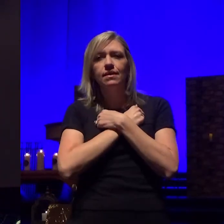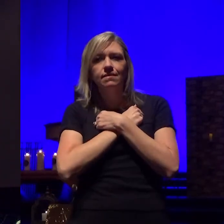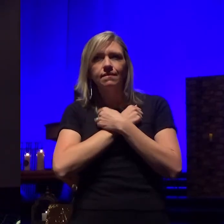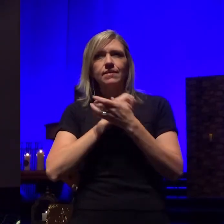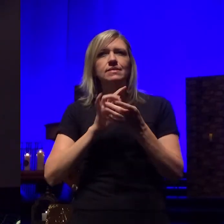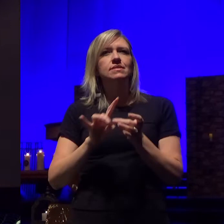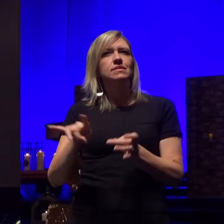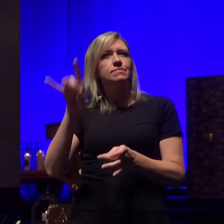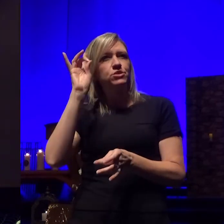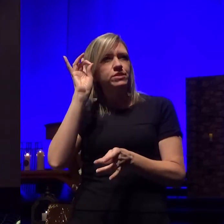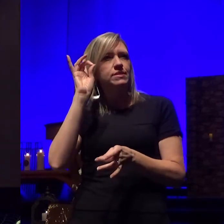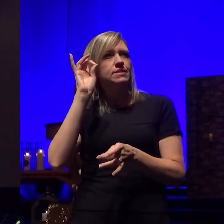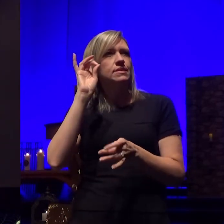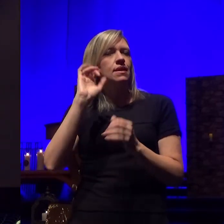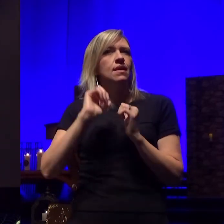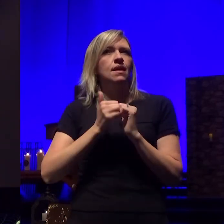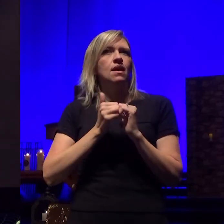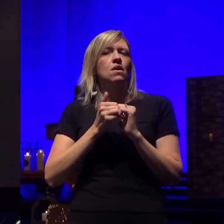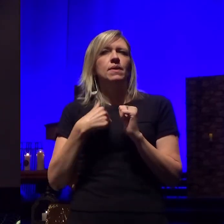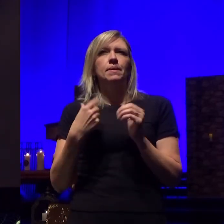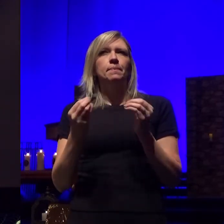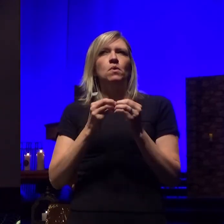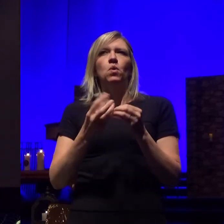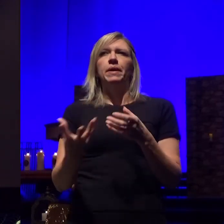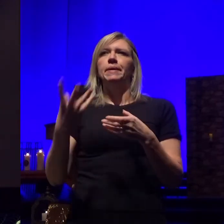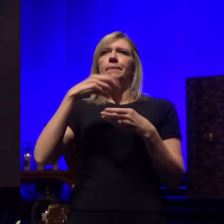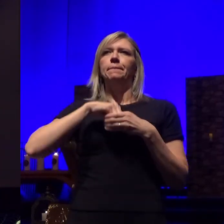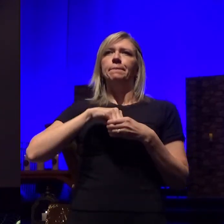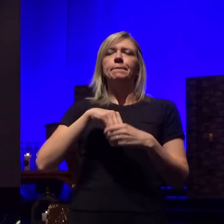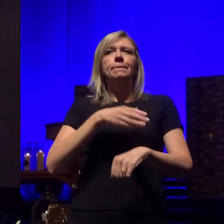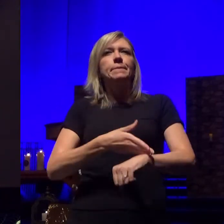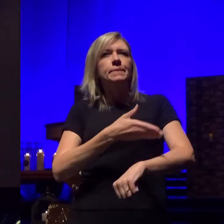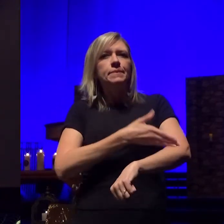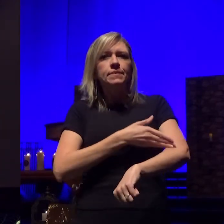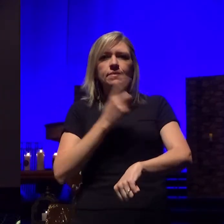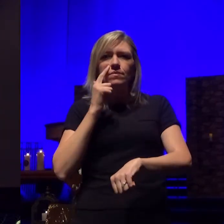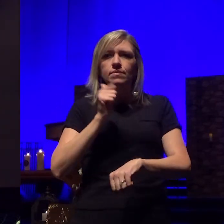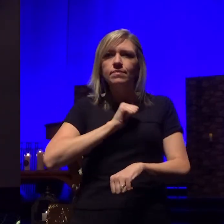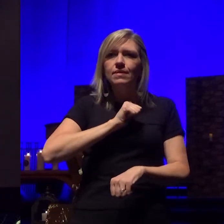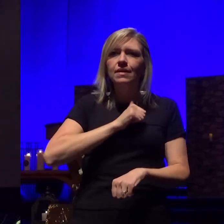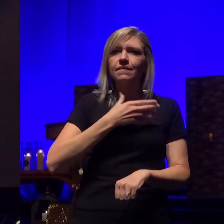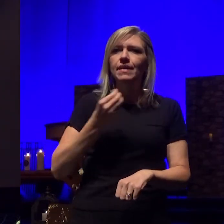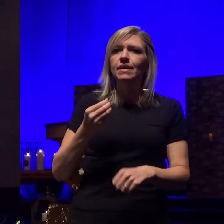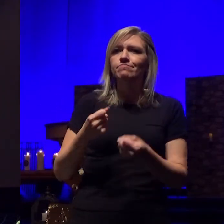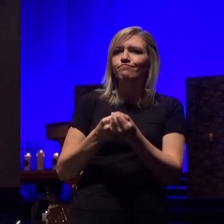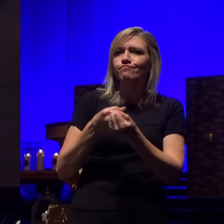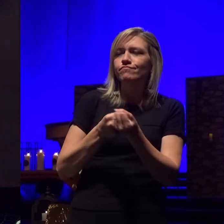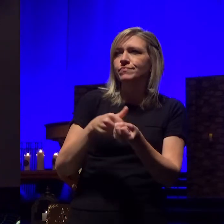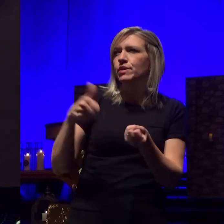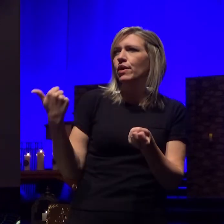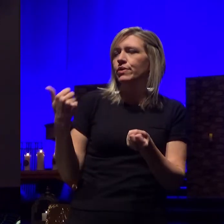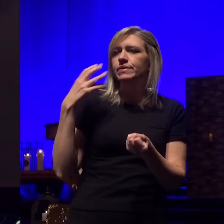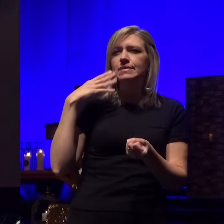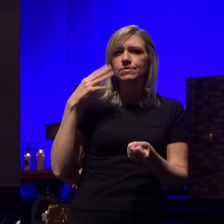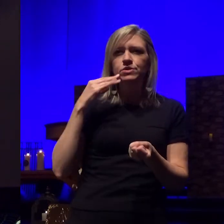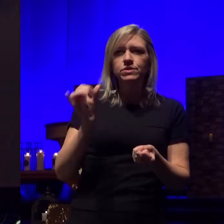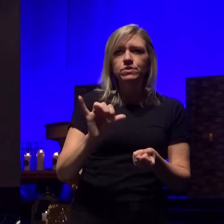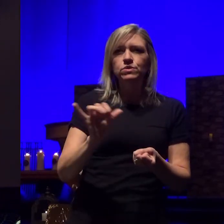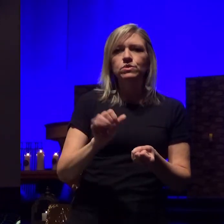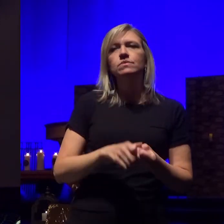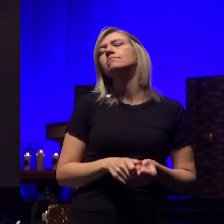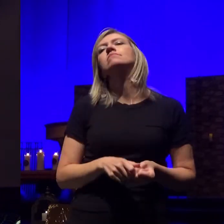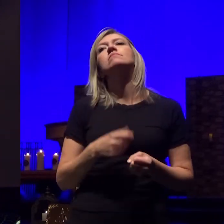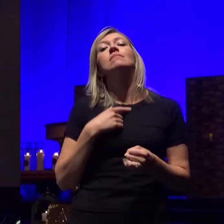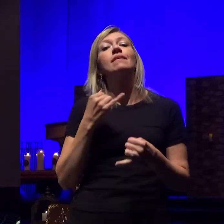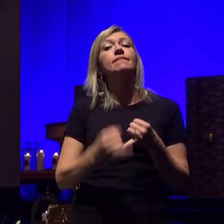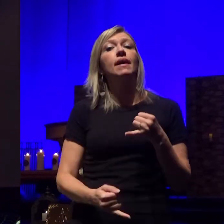the spirit. And how can we more better embody it for ourselves and be a presence for others to experience it too? And